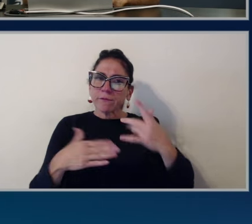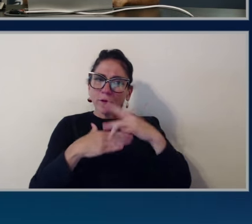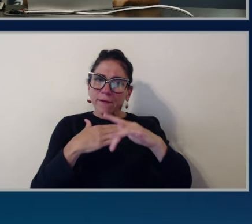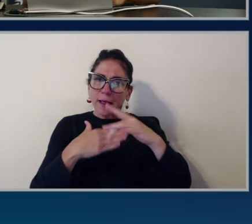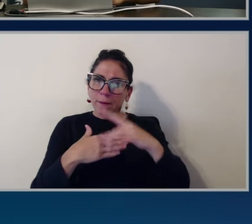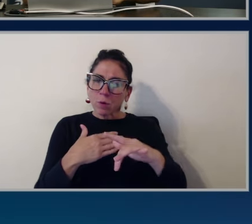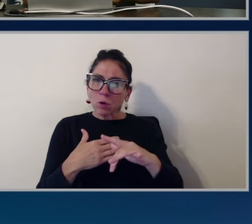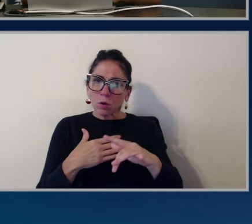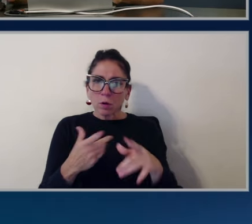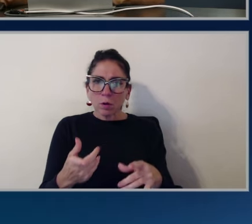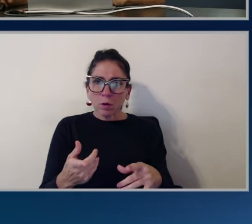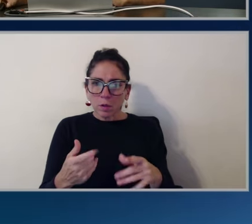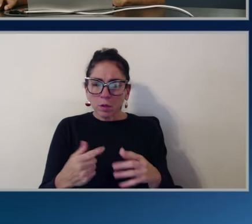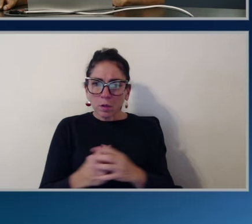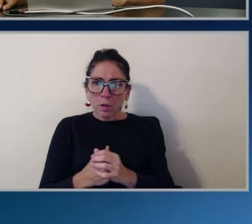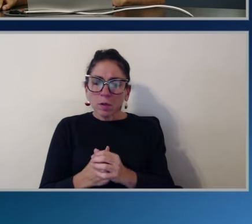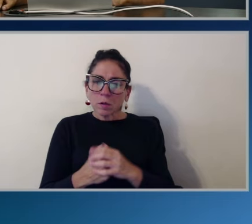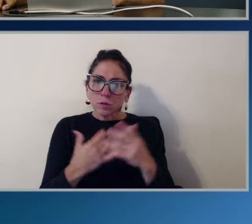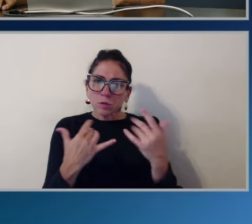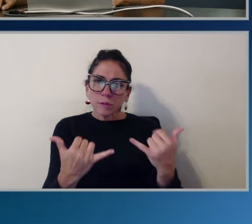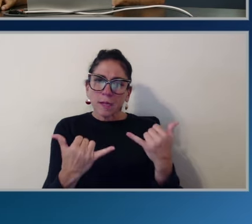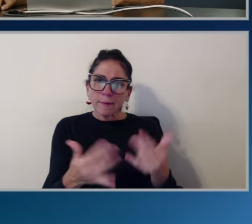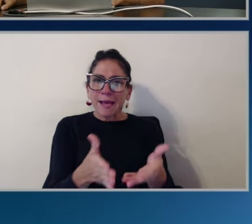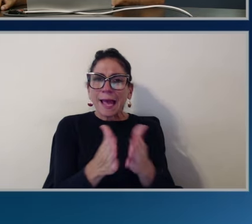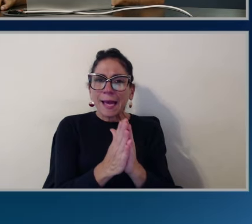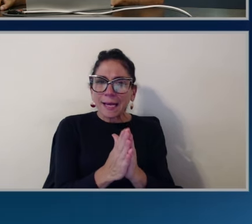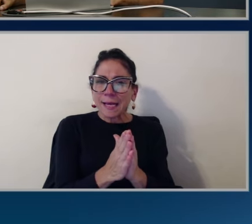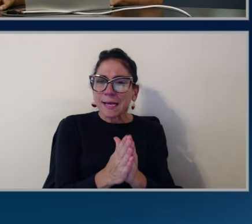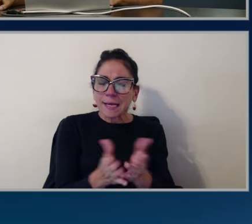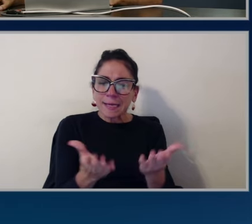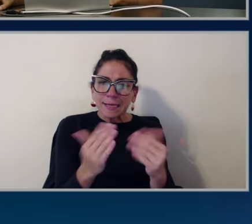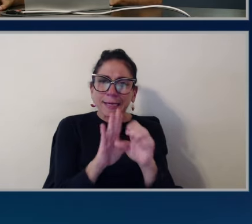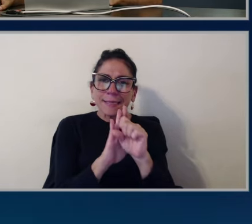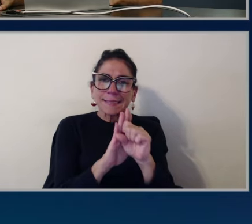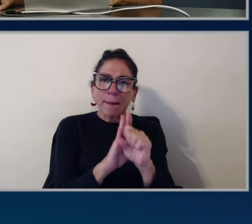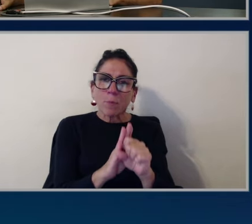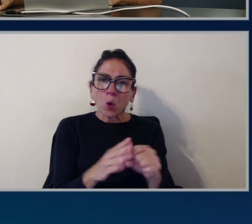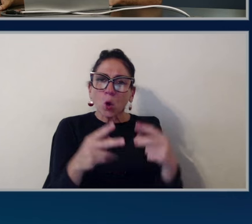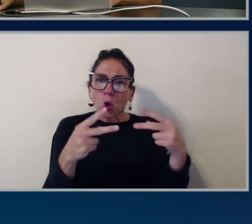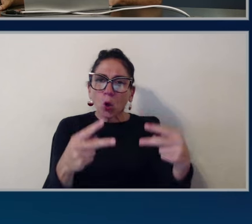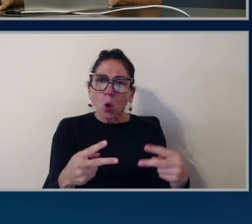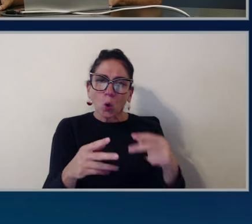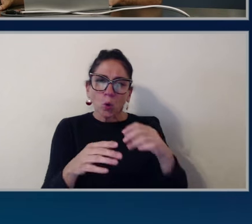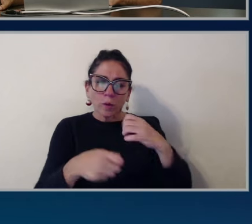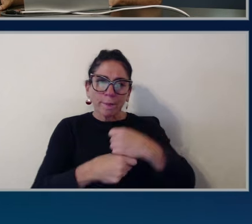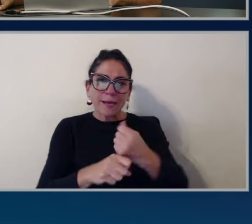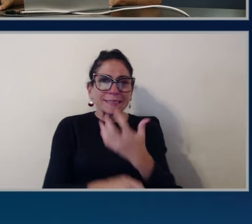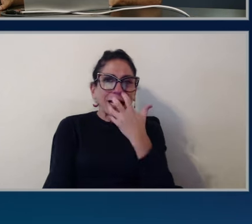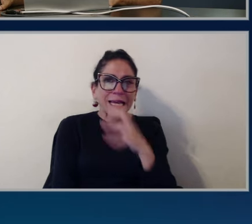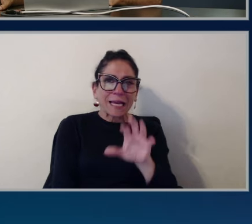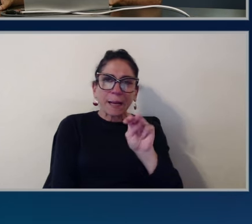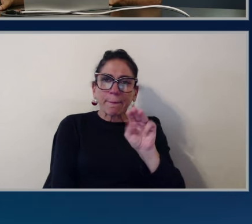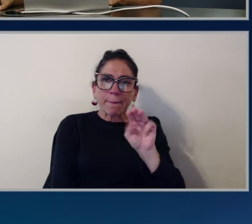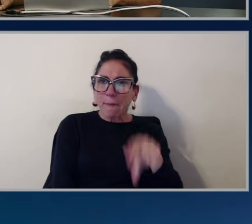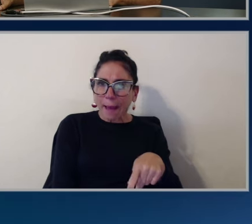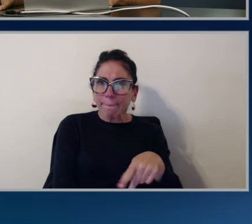highly correlated. So now let me ask, give me sample code that creates a correlation heat map. So it's...